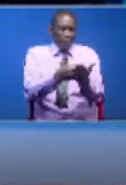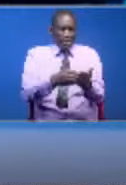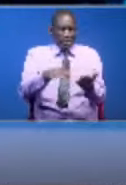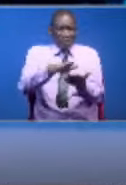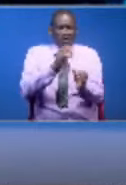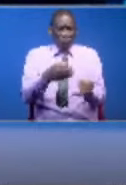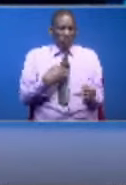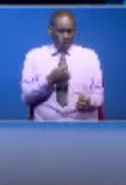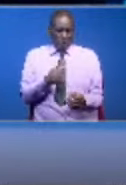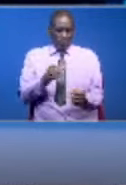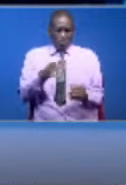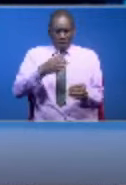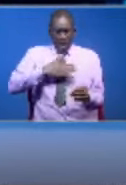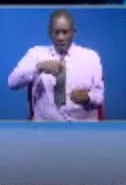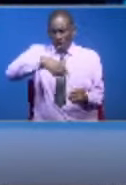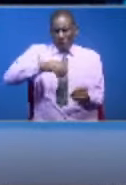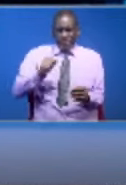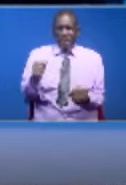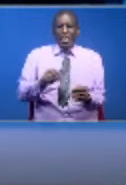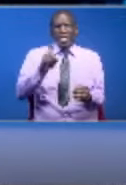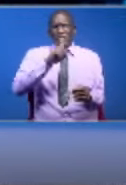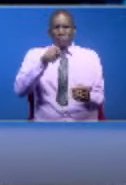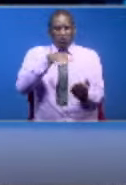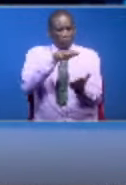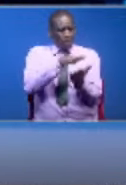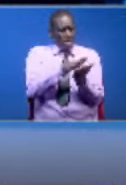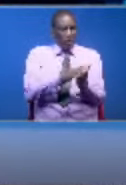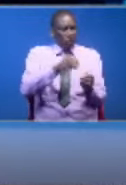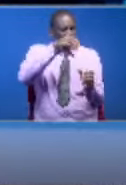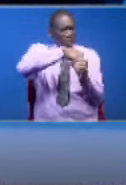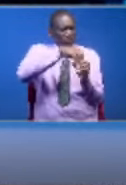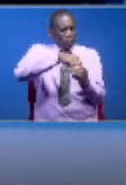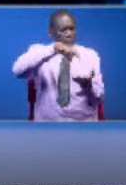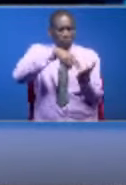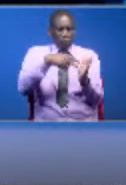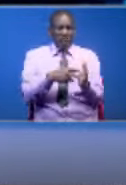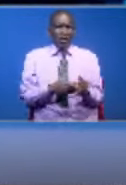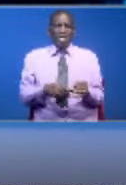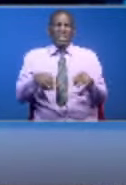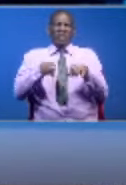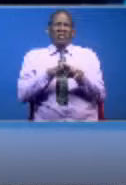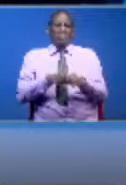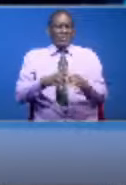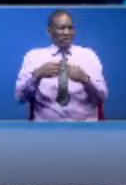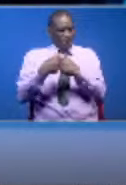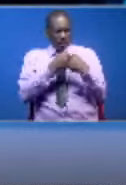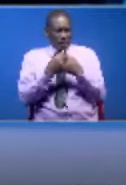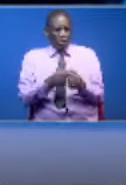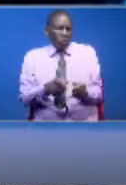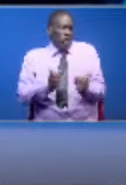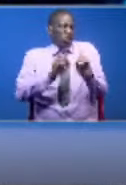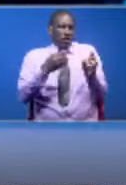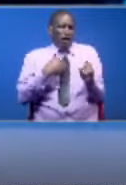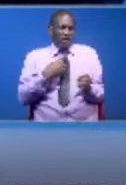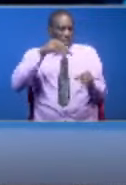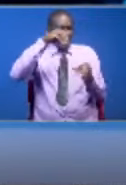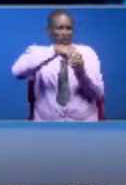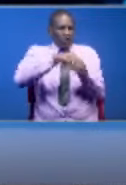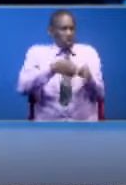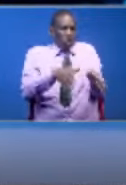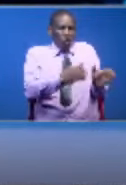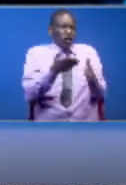side, the question of bankability or investable projects is still quite a headache. We don't have investment opportunities